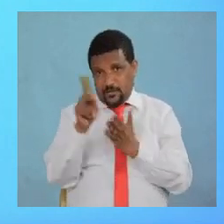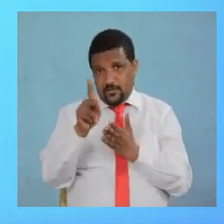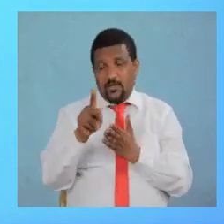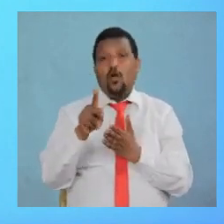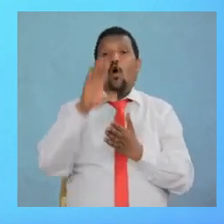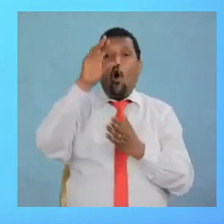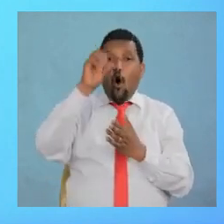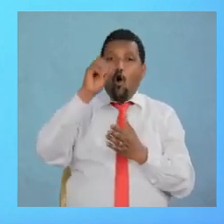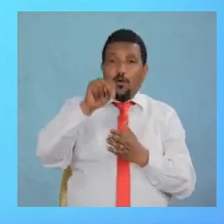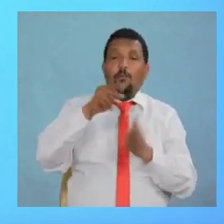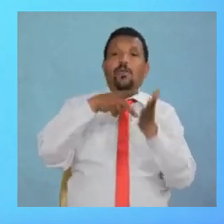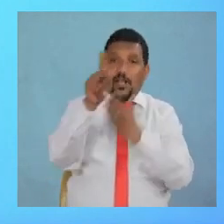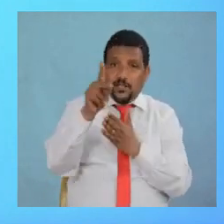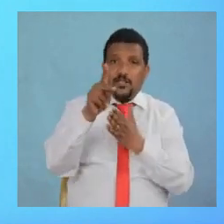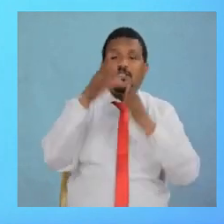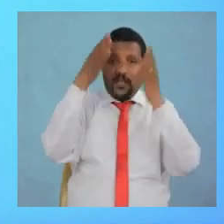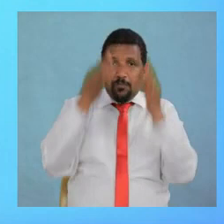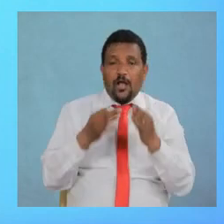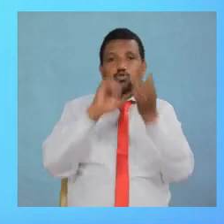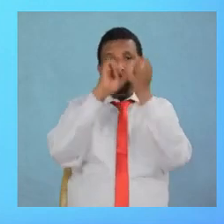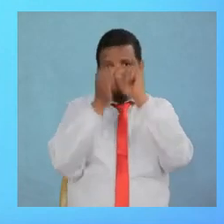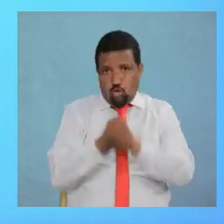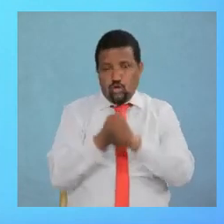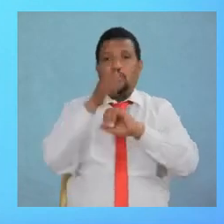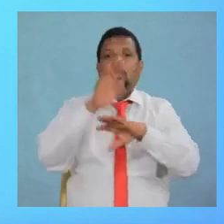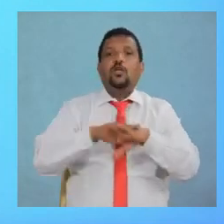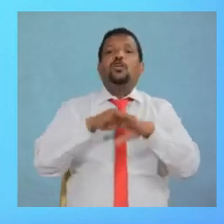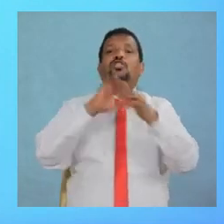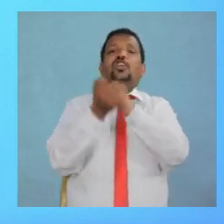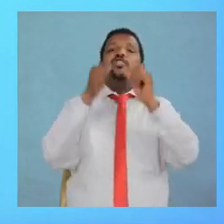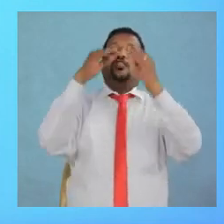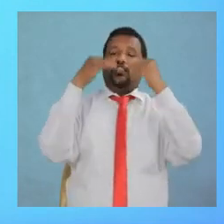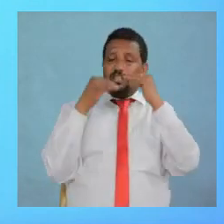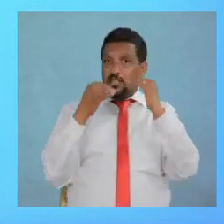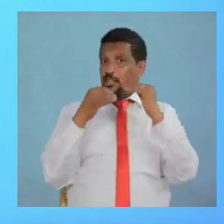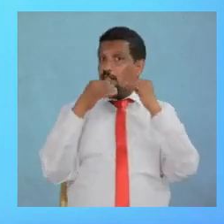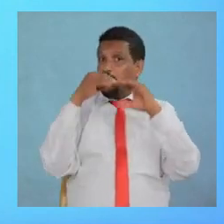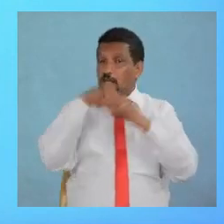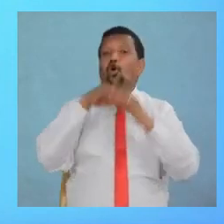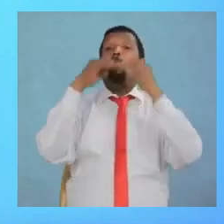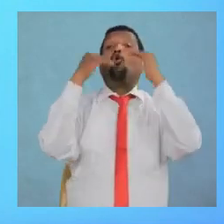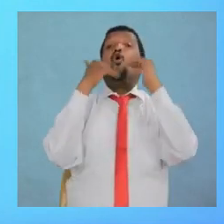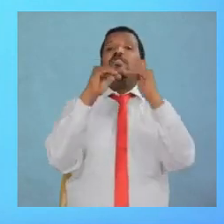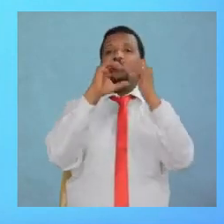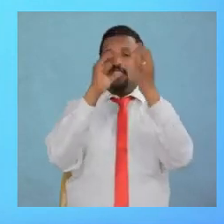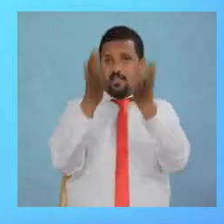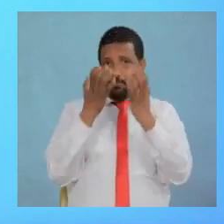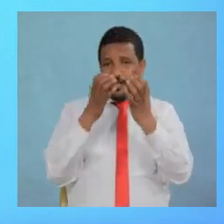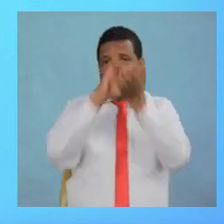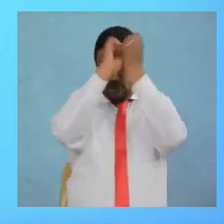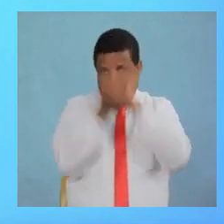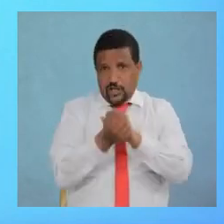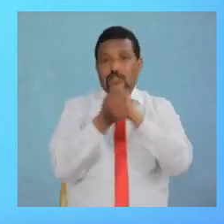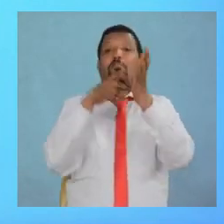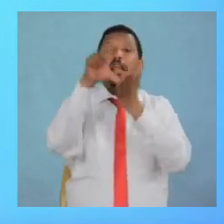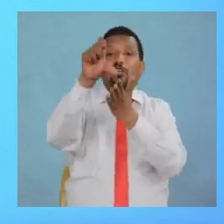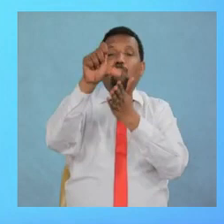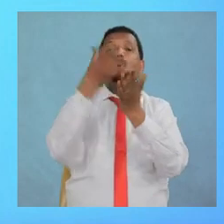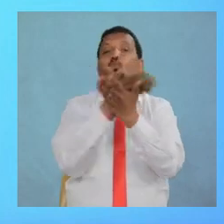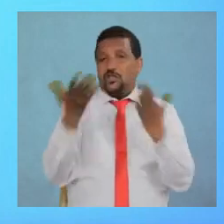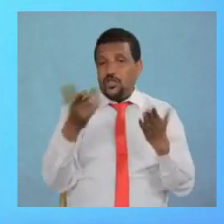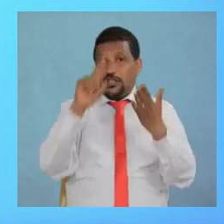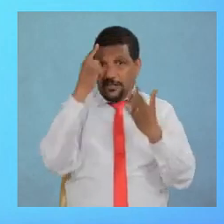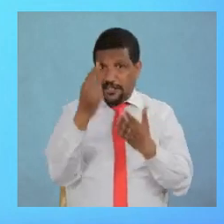price determinant of demand, also called change in quantity demanded, is caused by the change in price of a commodity. The